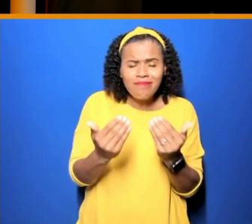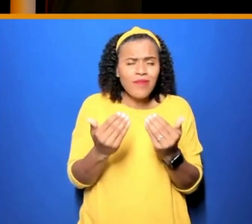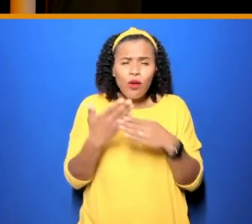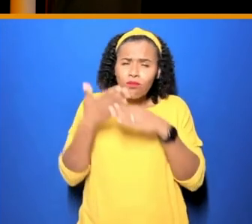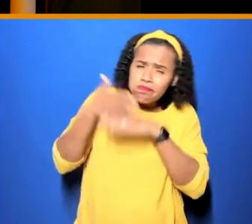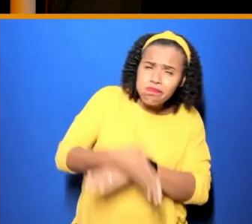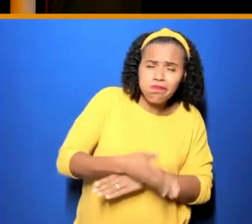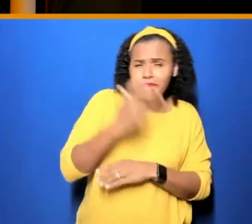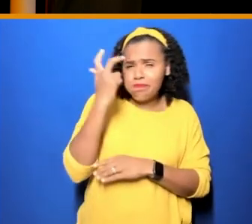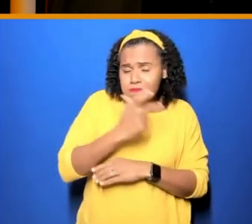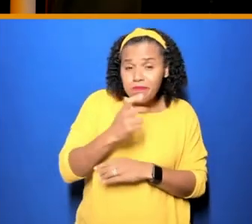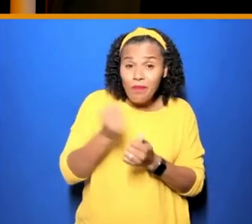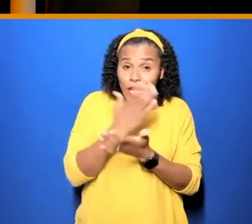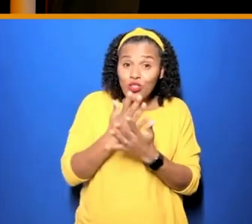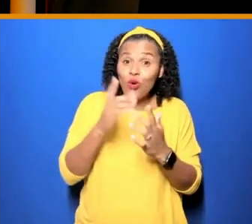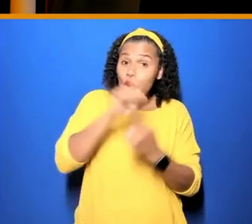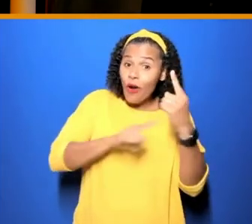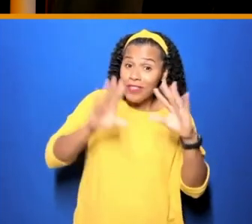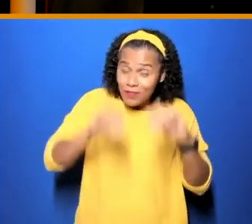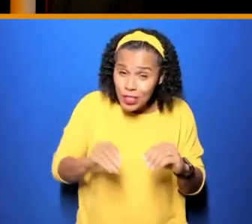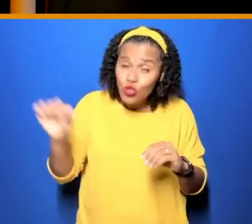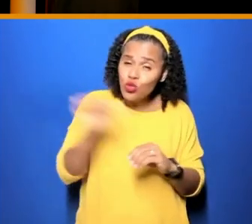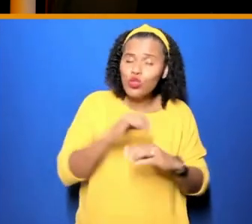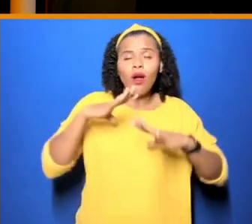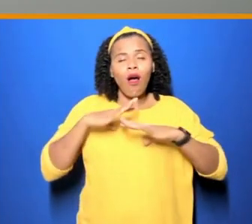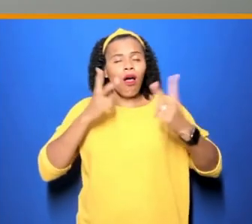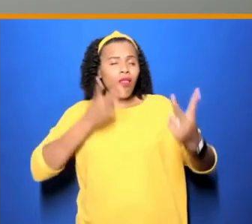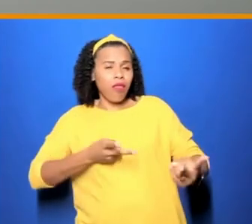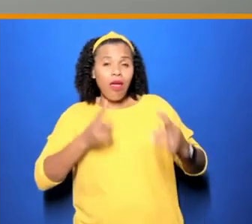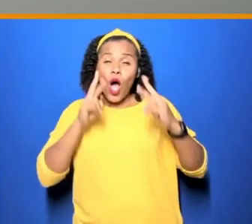rest after conference, and hopefully we'll see this passed. Thank you, Chair.